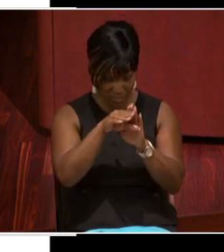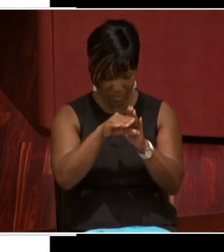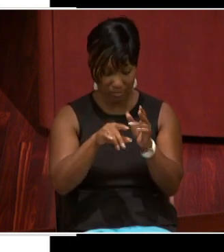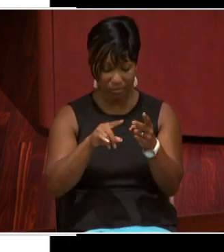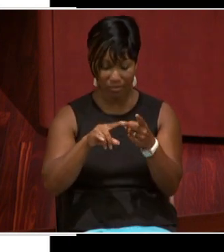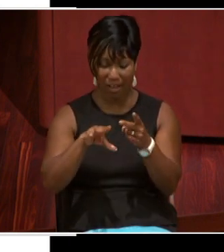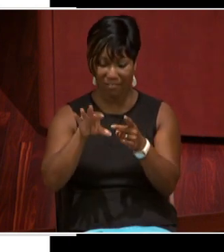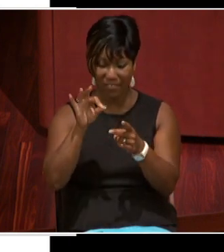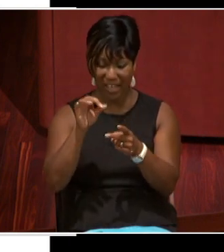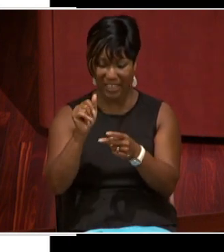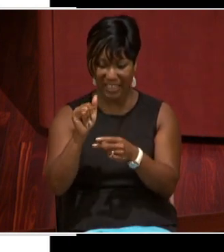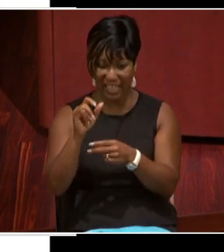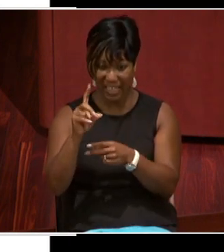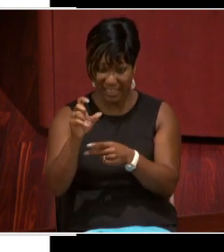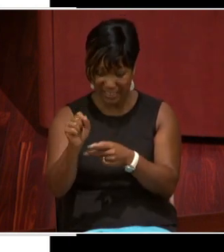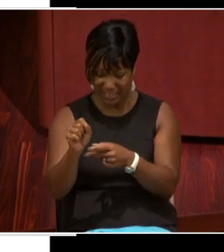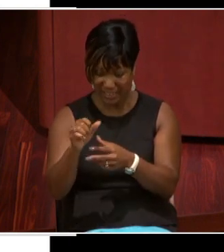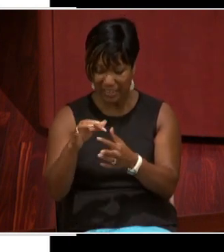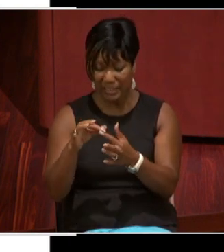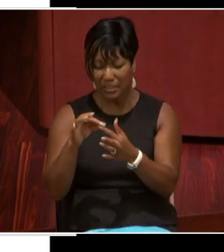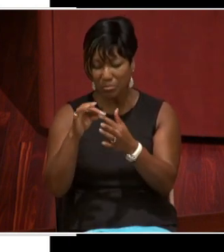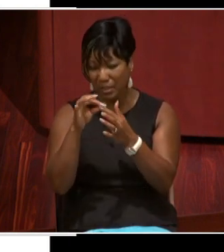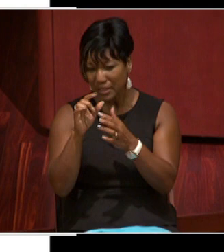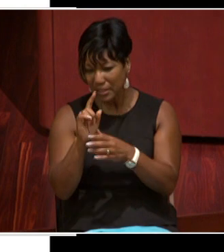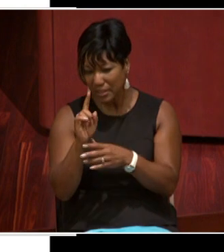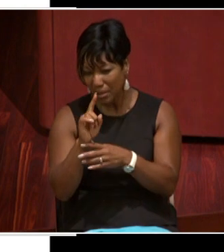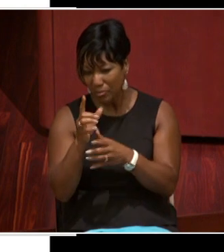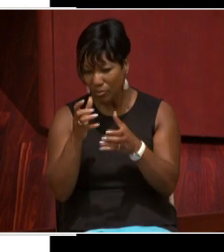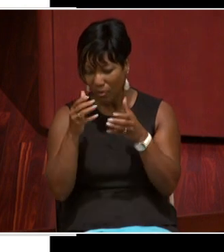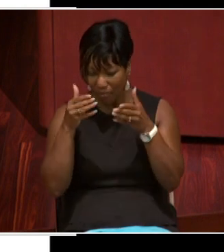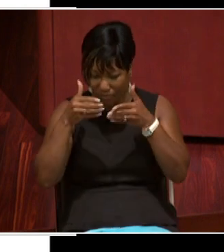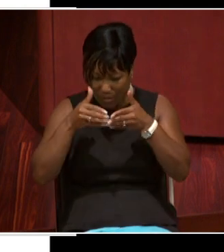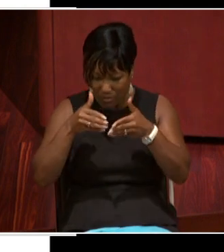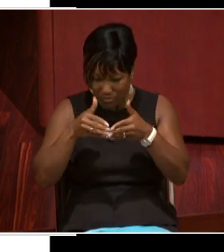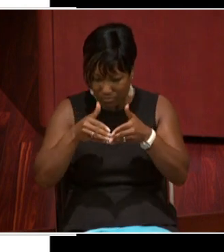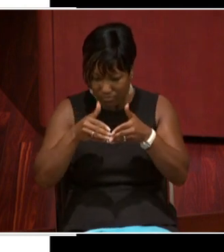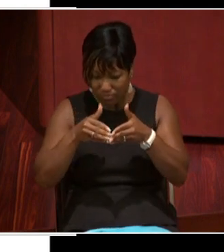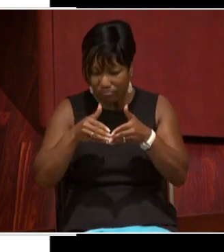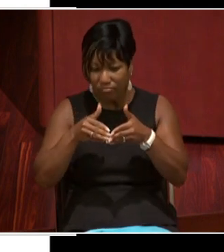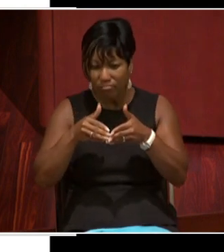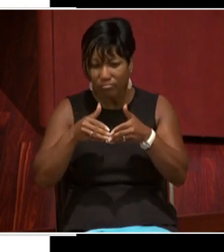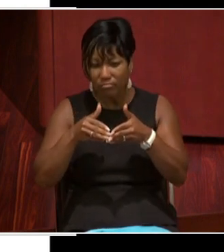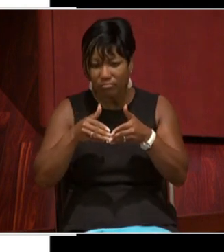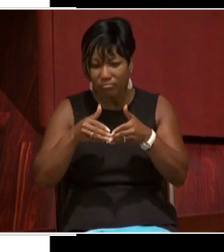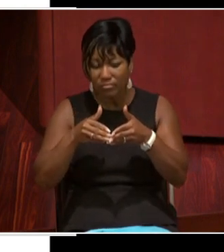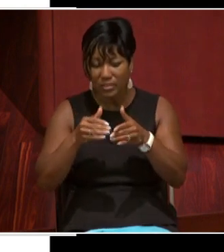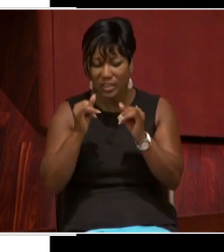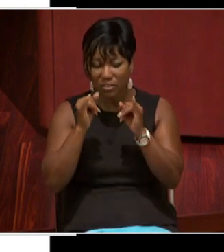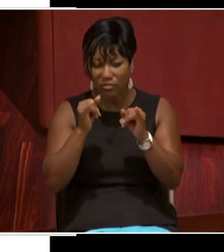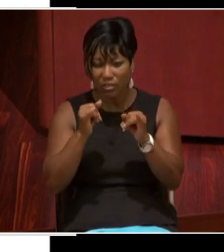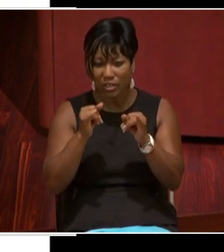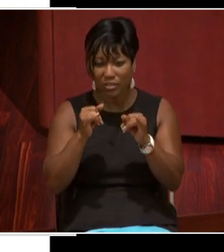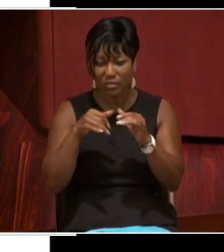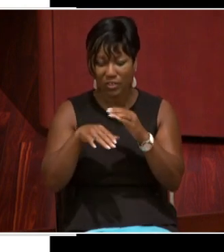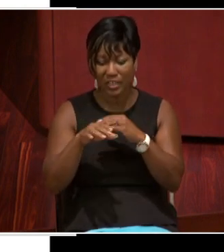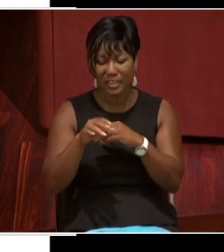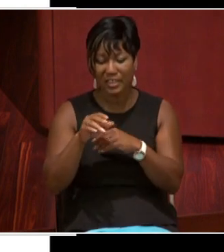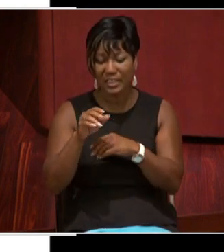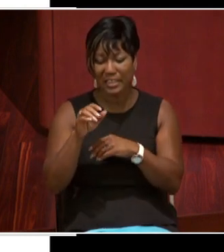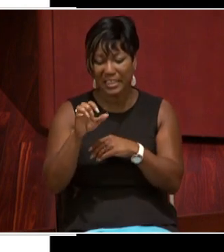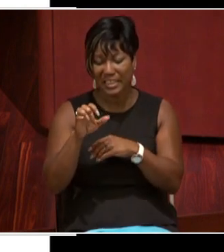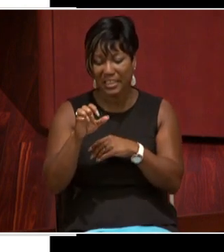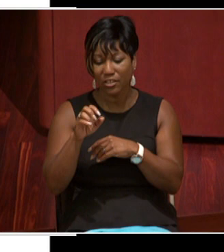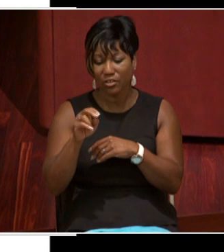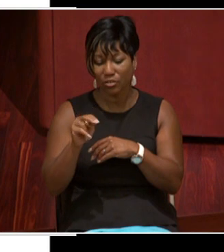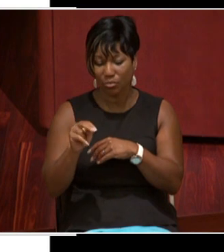aids, especially one that you want to pay special attention to is the instructions to the enumerators. If you see